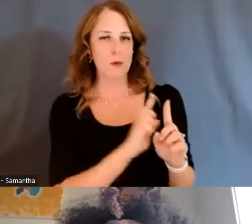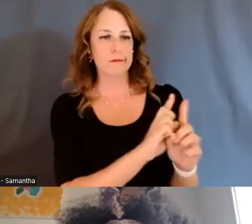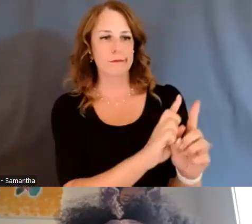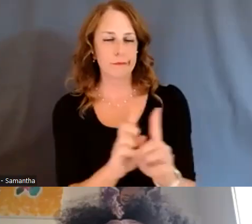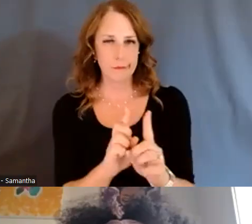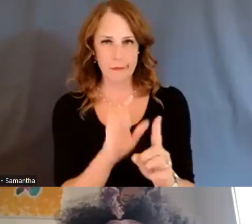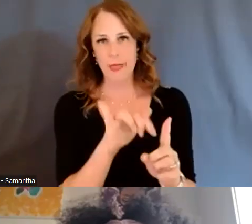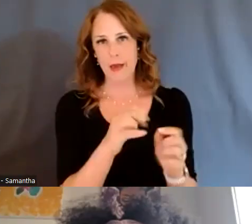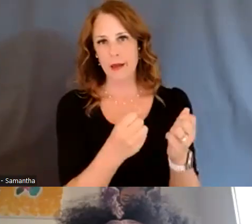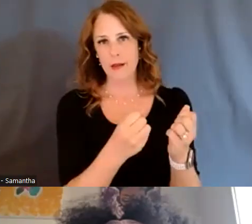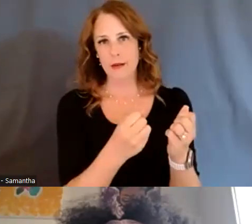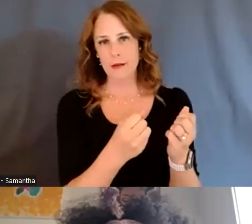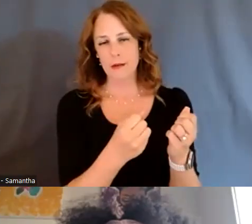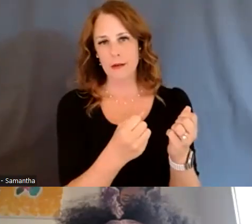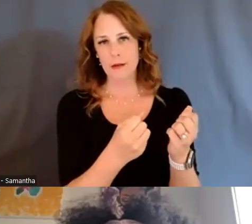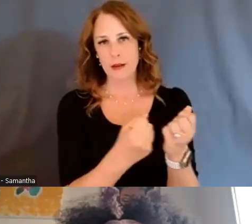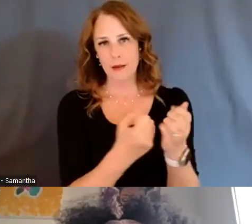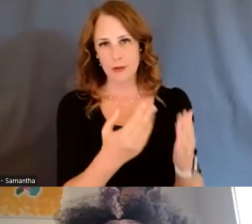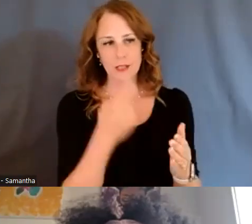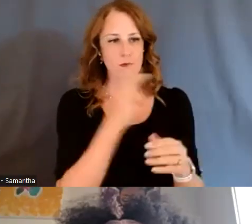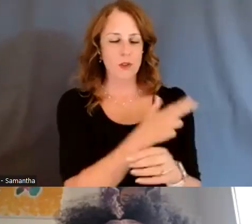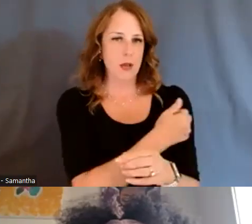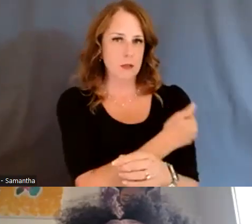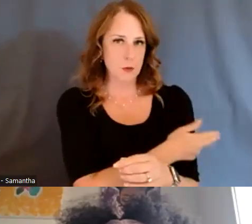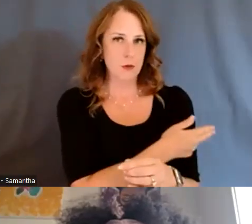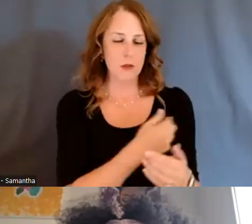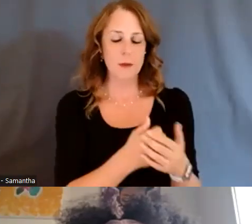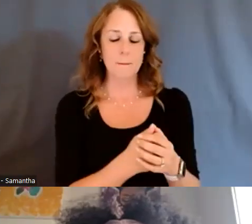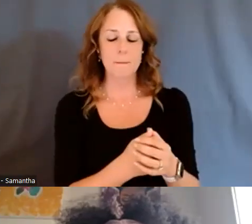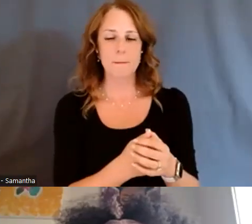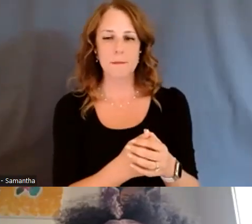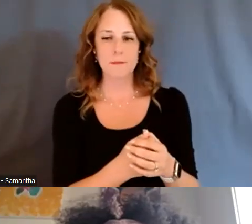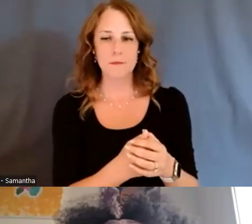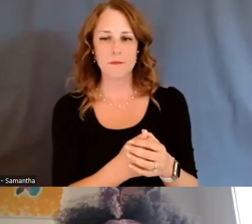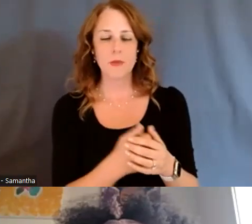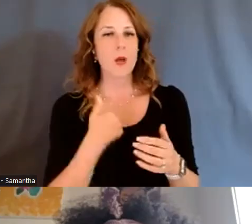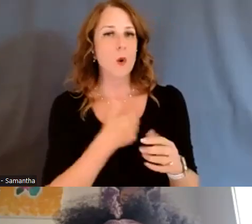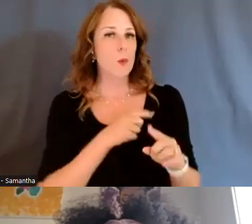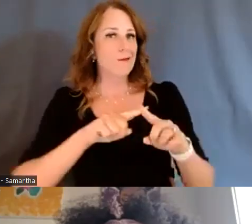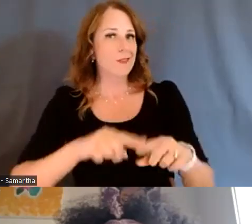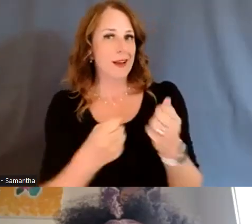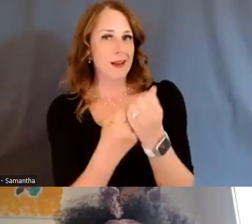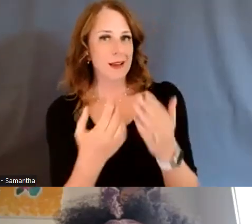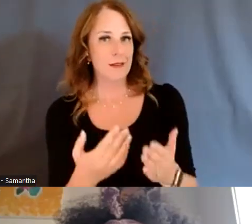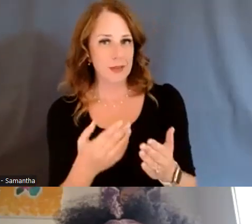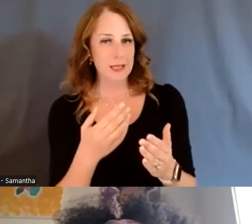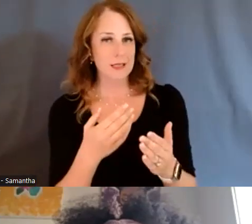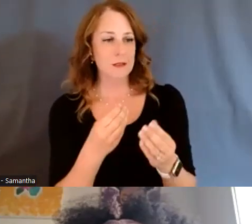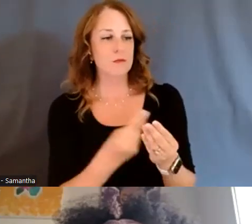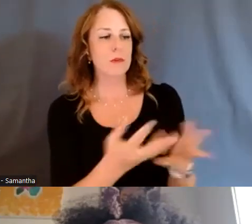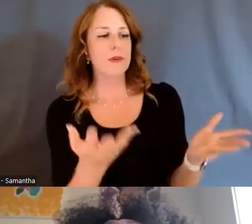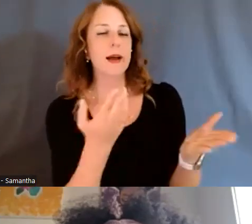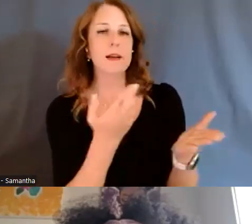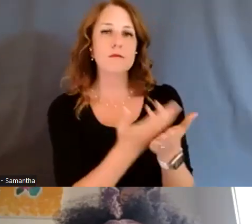from the hospital setting. And we rely on the advocates to provide resources so